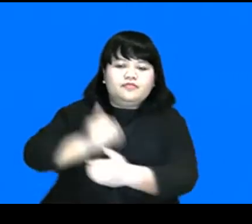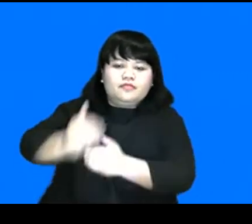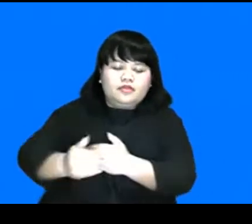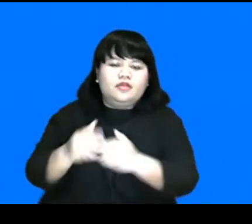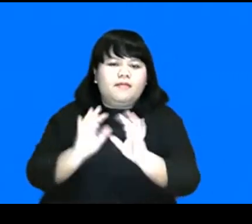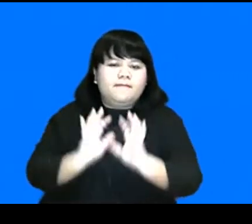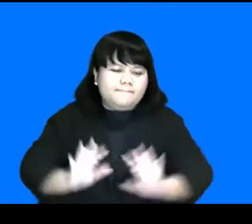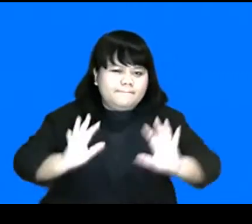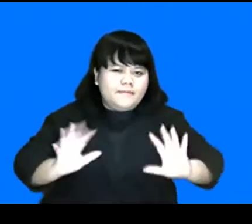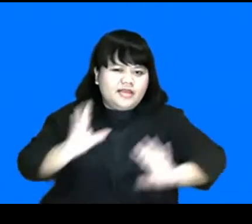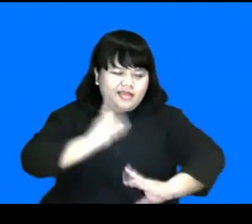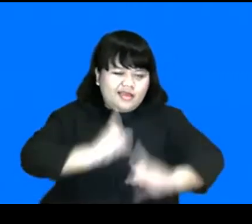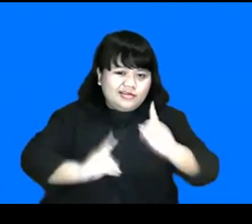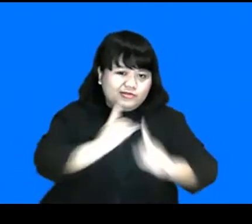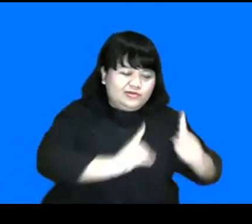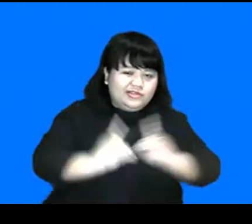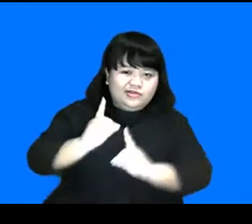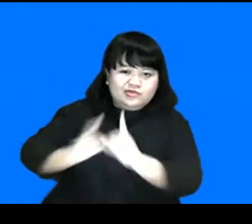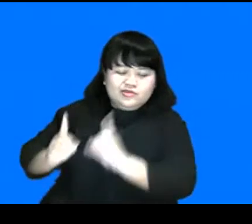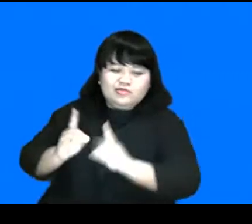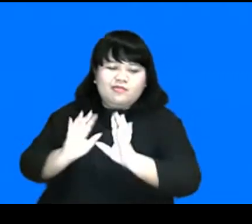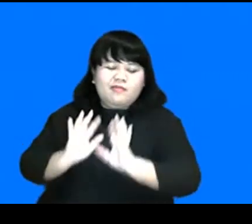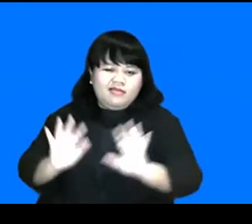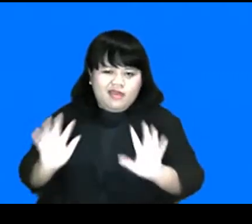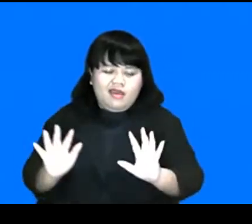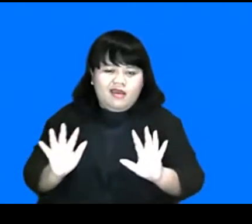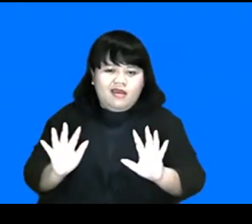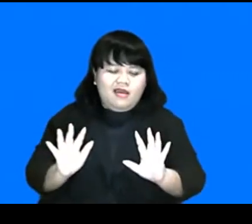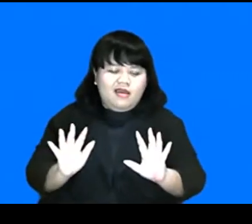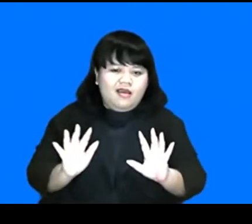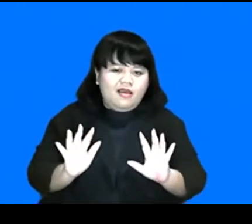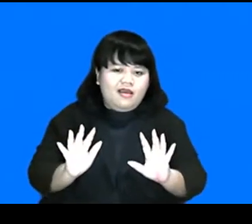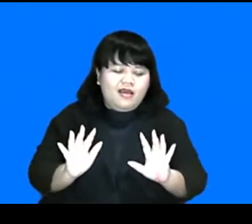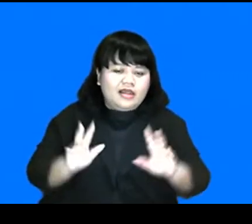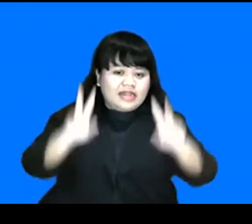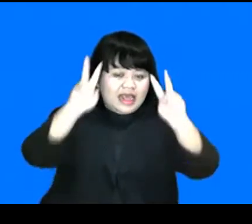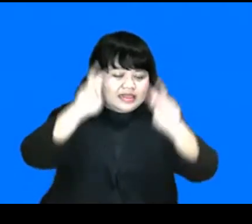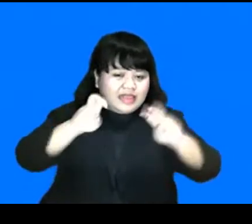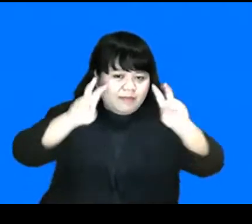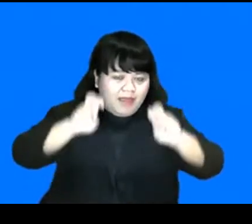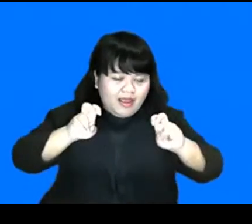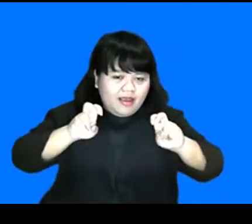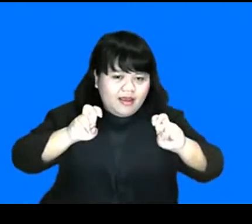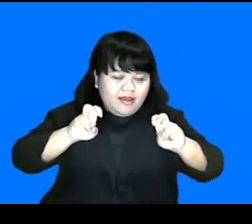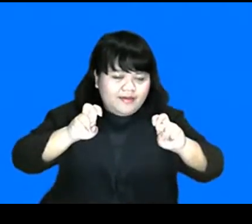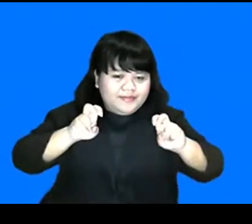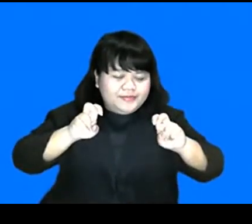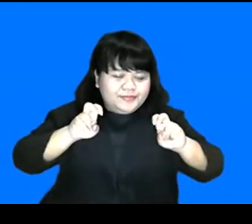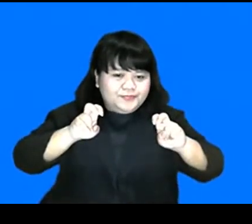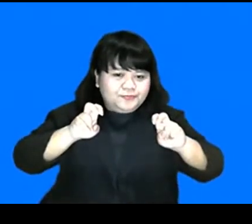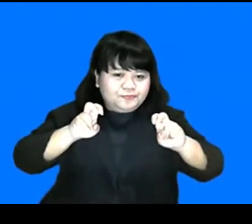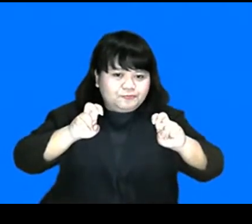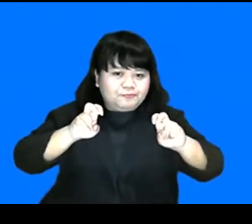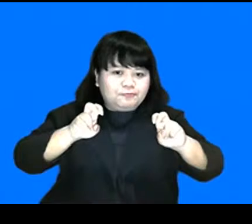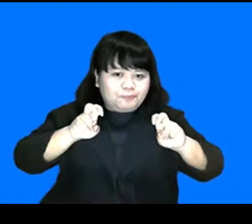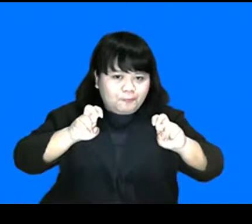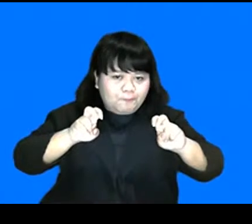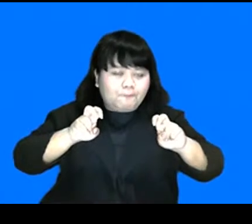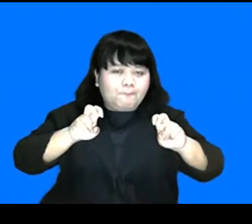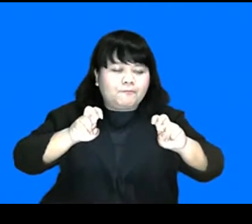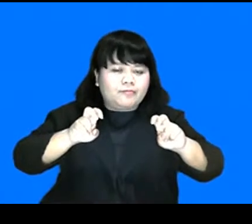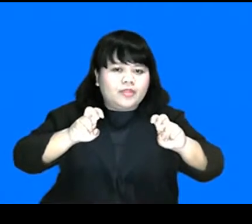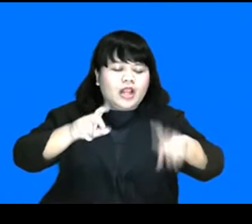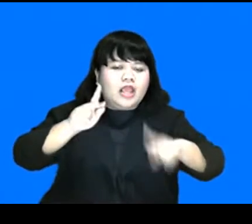you know, frame of the G20 is really recovery. And if we are looking in terms of recovery,